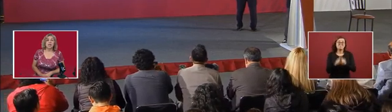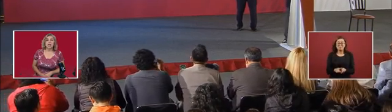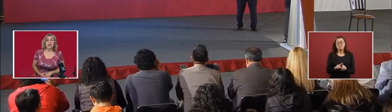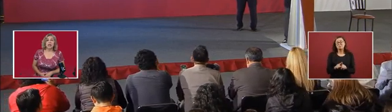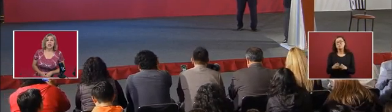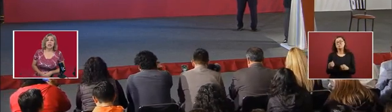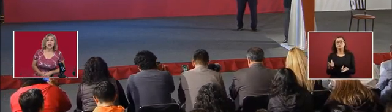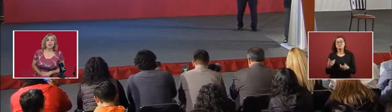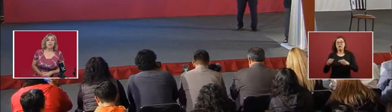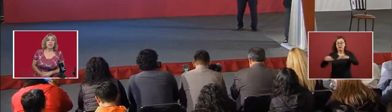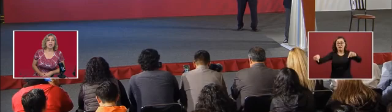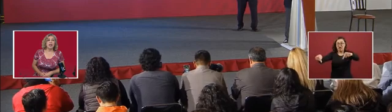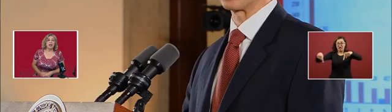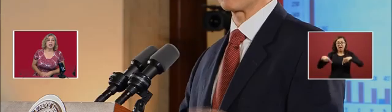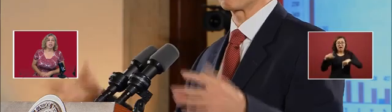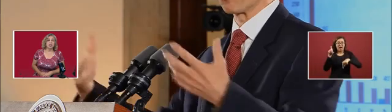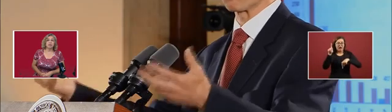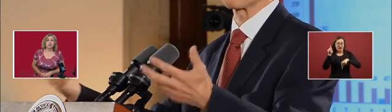old tires that are